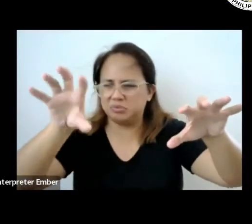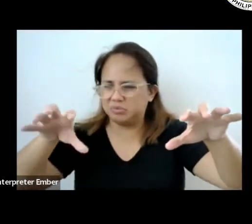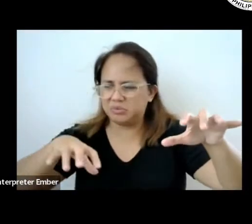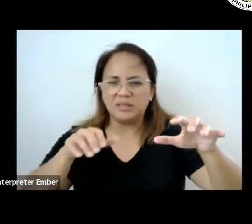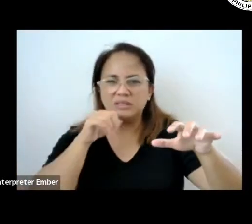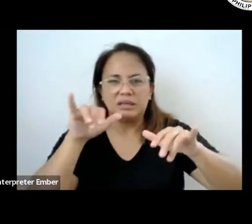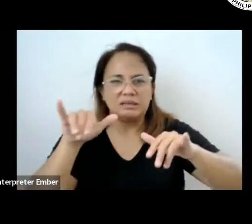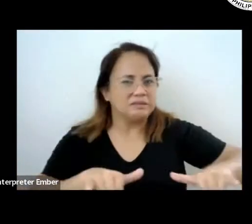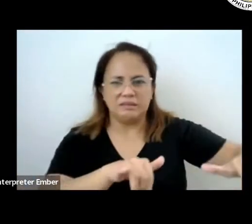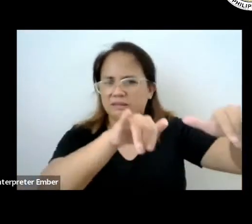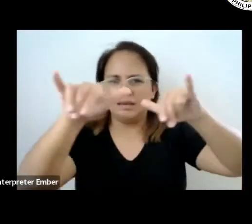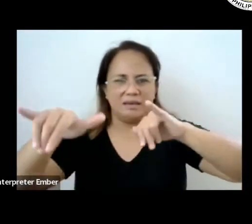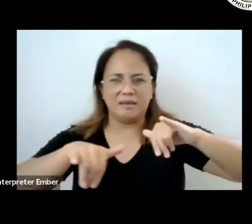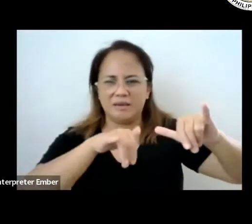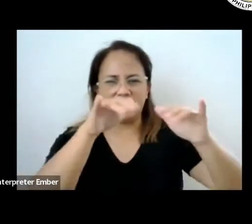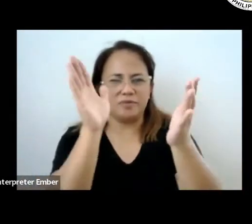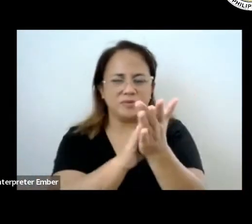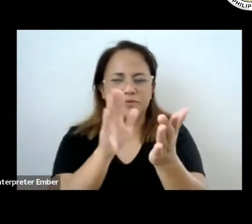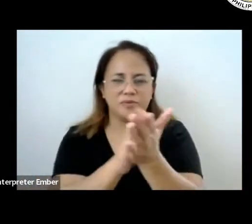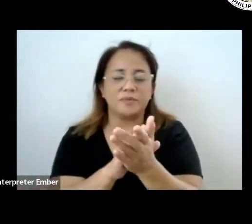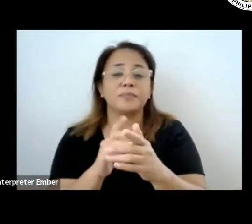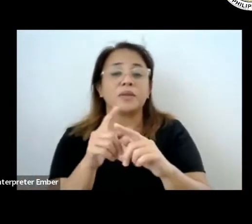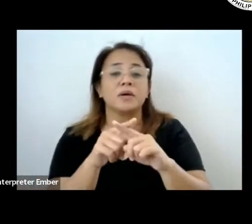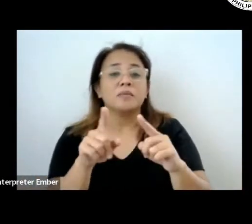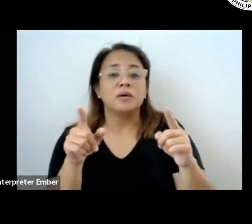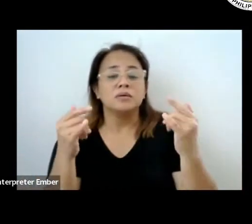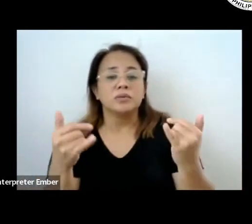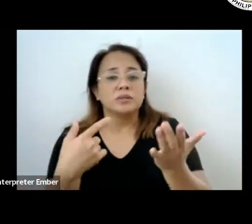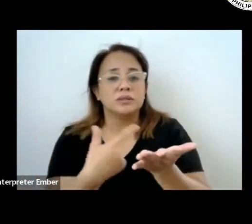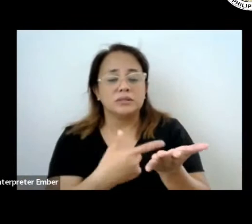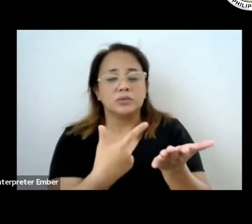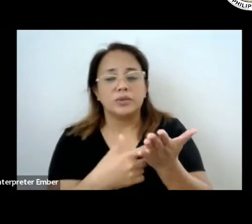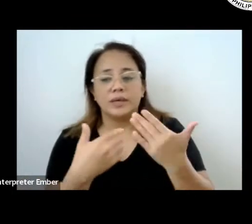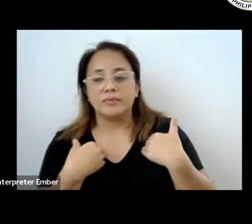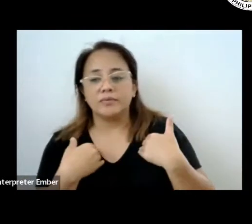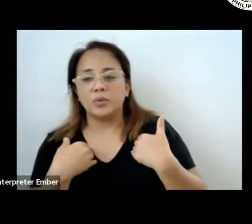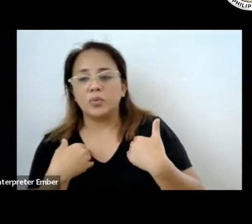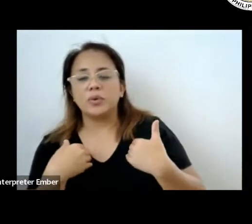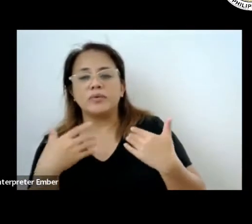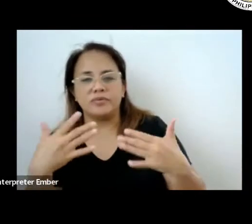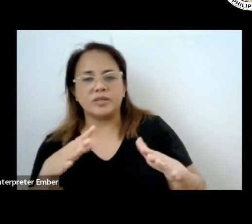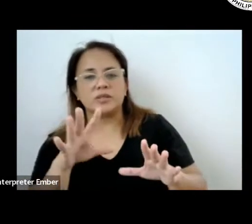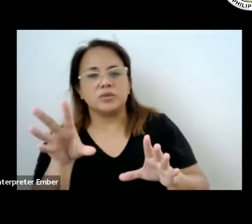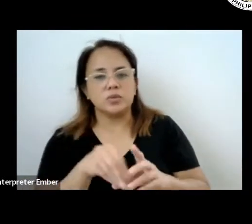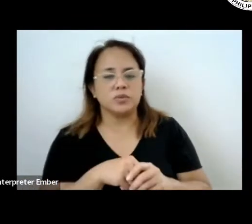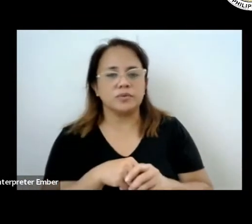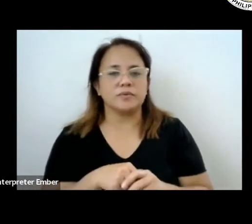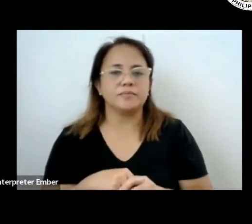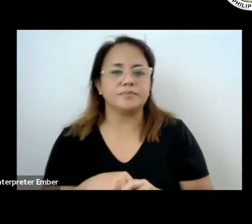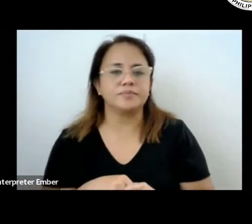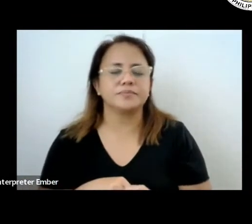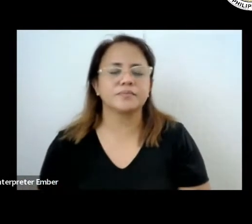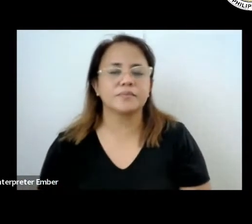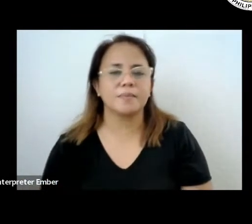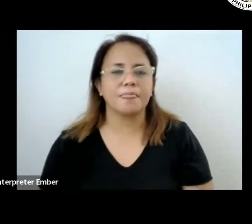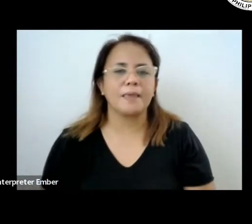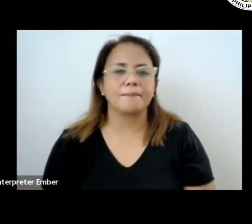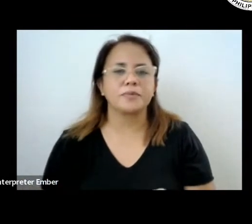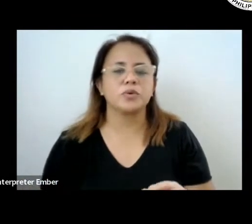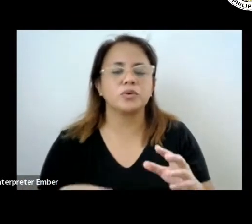uniformity yung mga schools namin doon. And with this discussion that we have, we already include yung